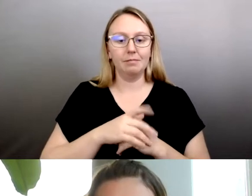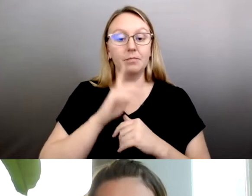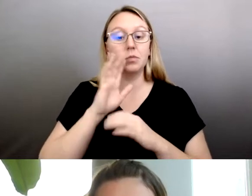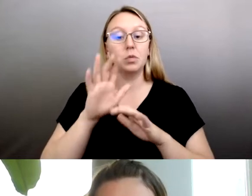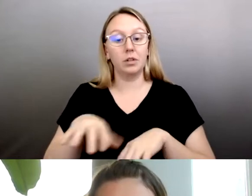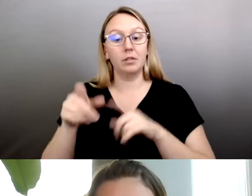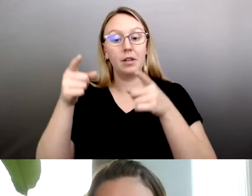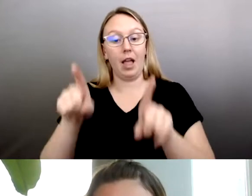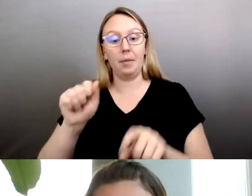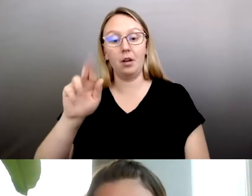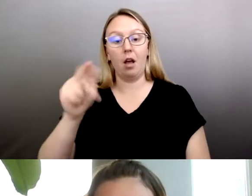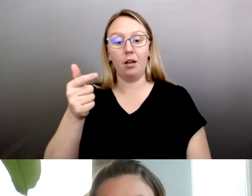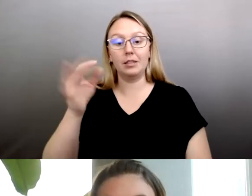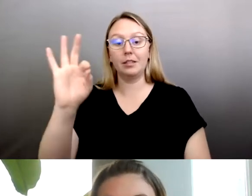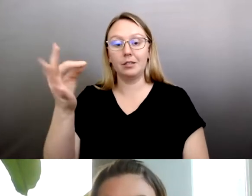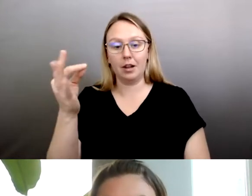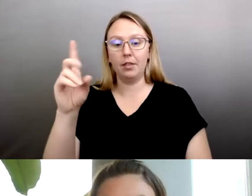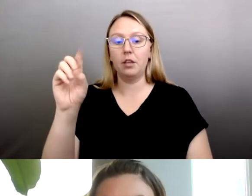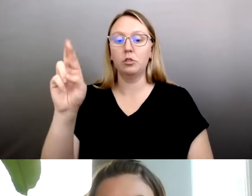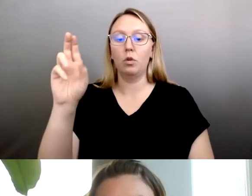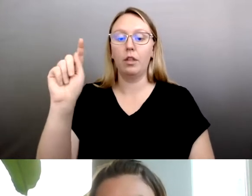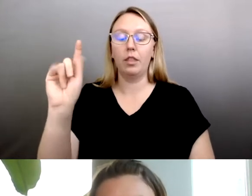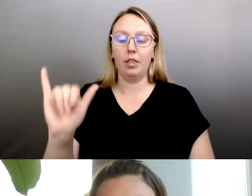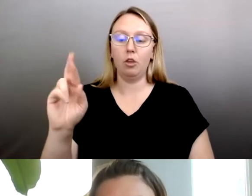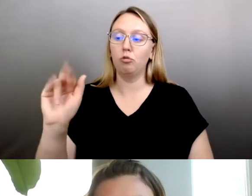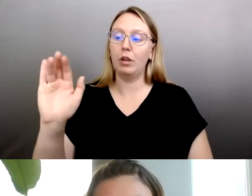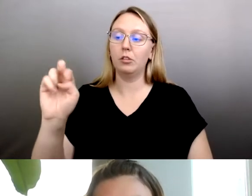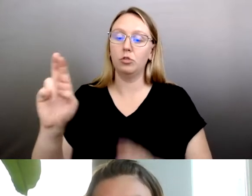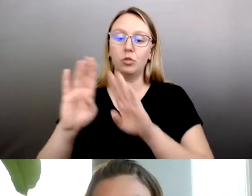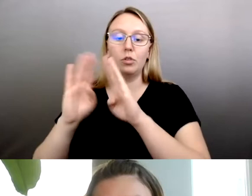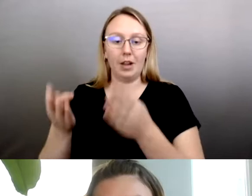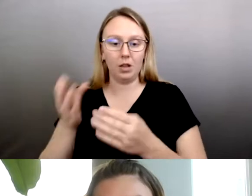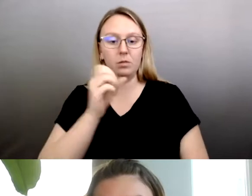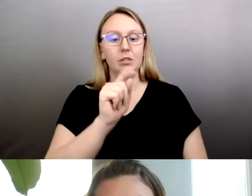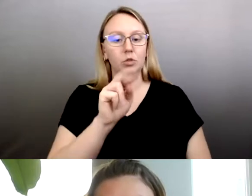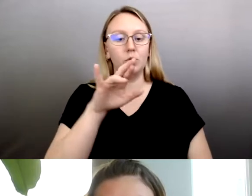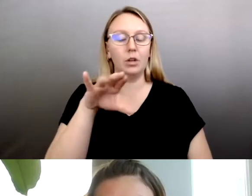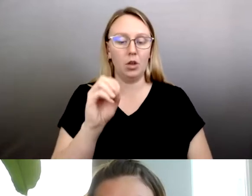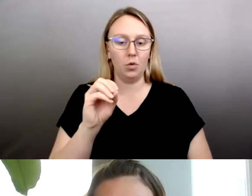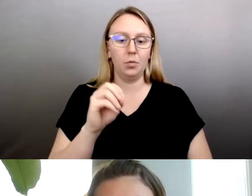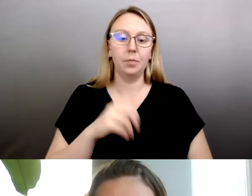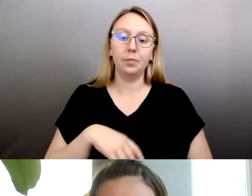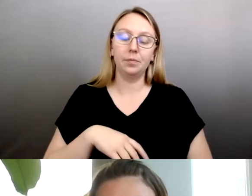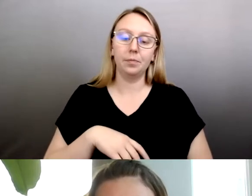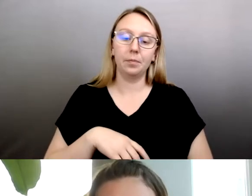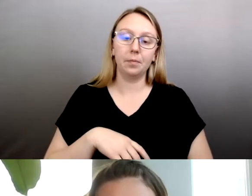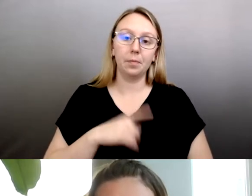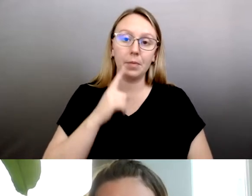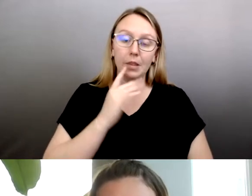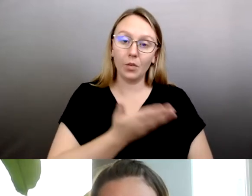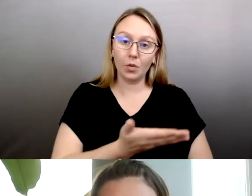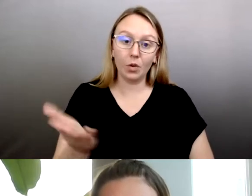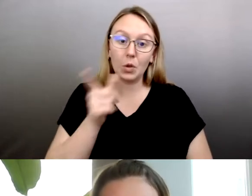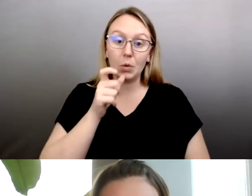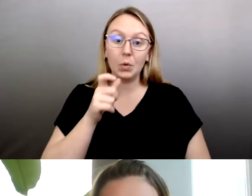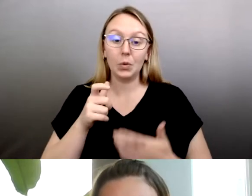August 9th at the Dorothy Reister House and Studio. But for those of you who are anxious to